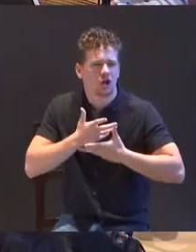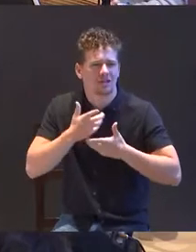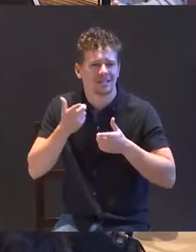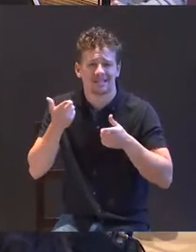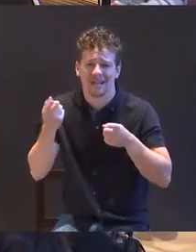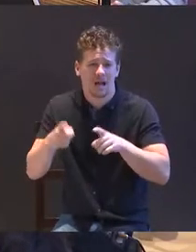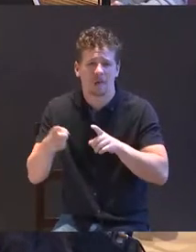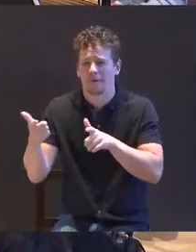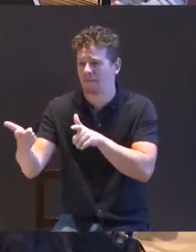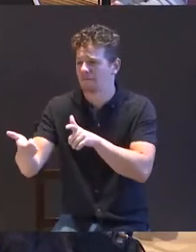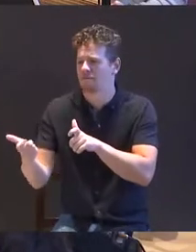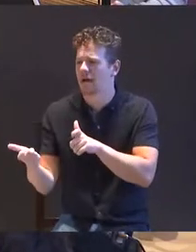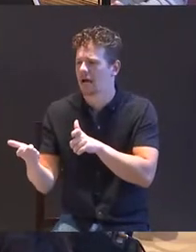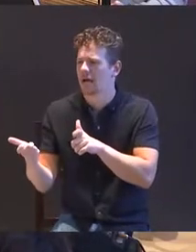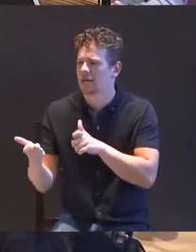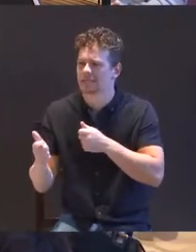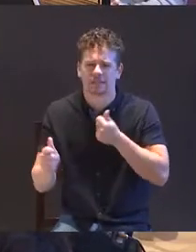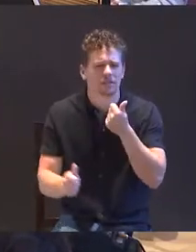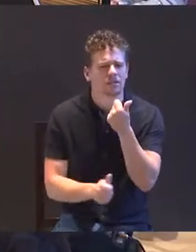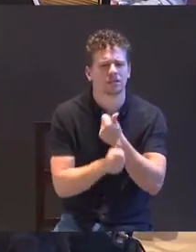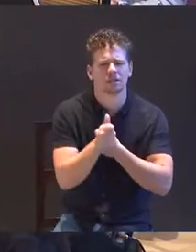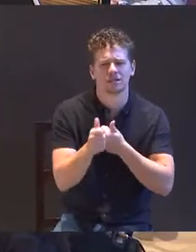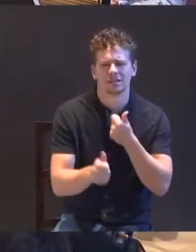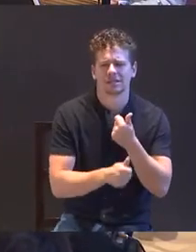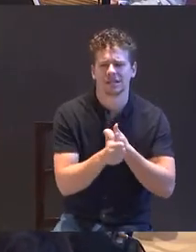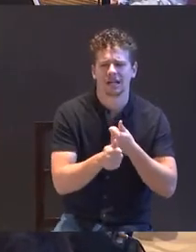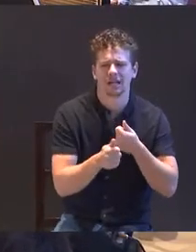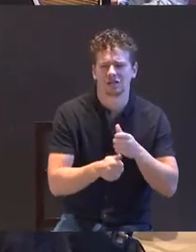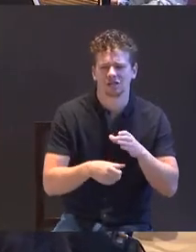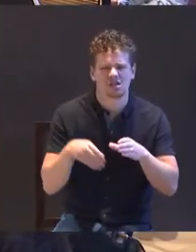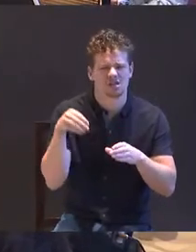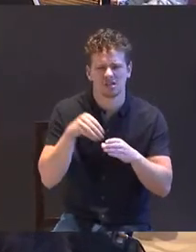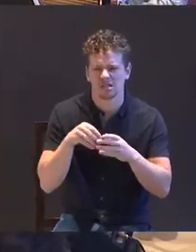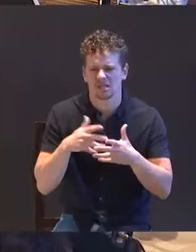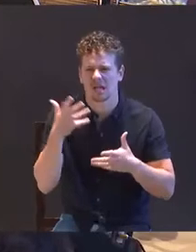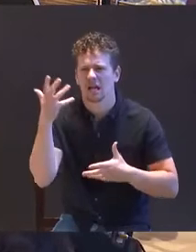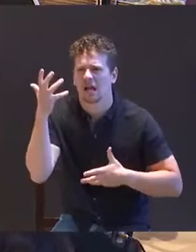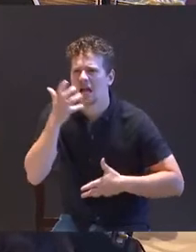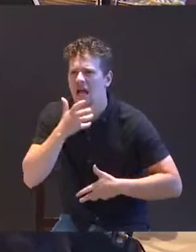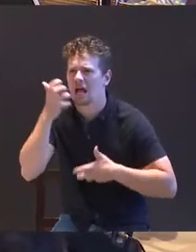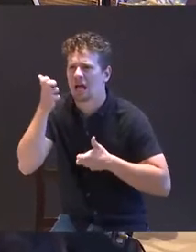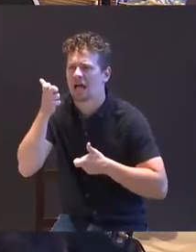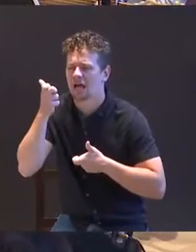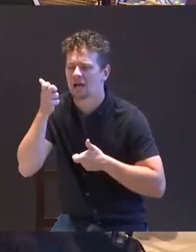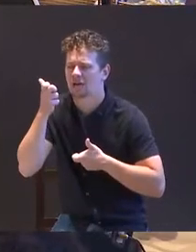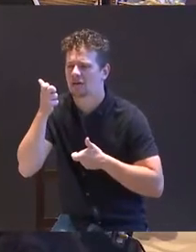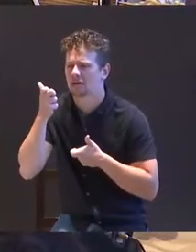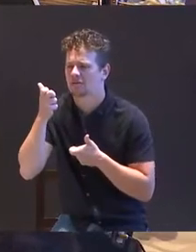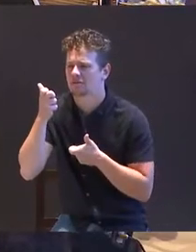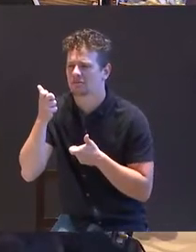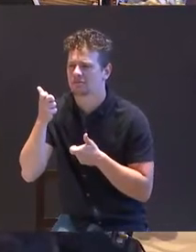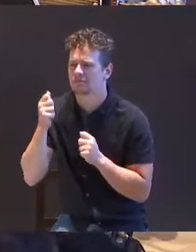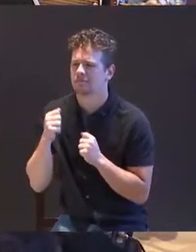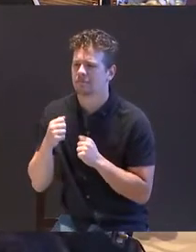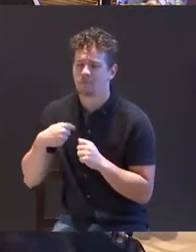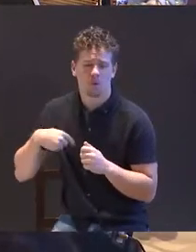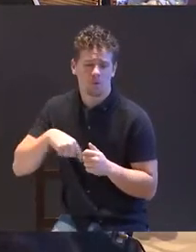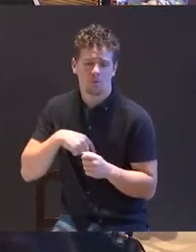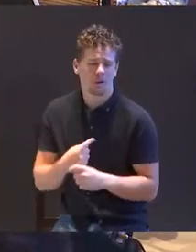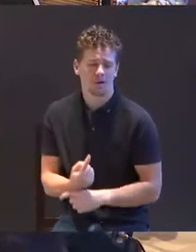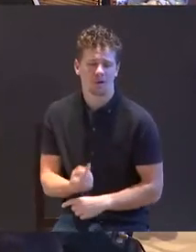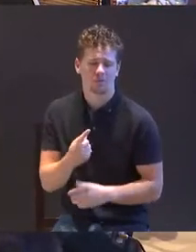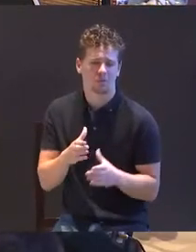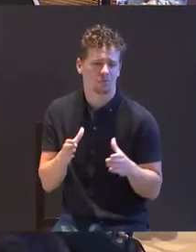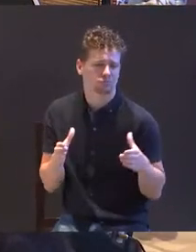the dangers in the anger and the hanging on of it. We are love,